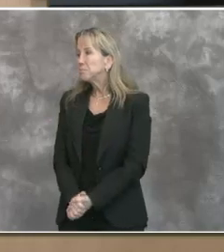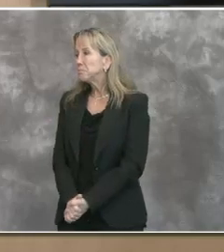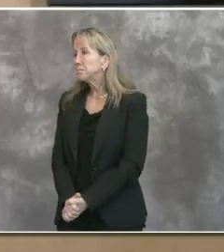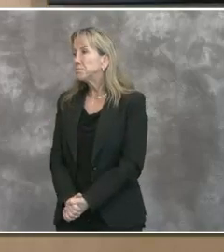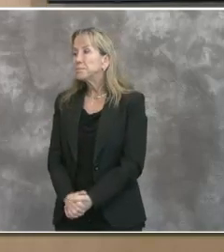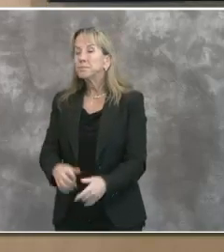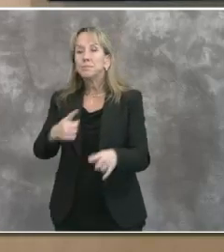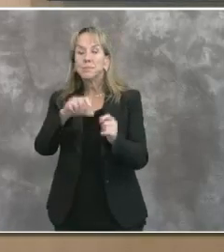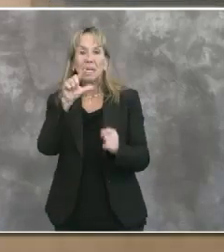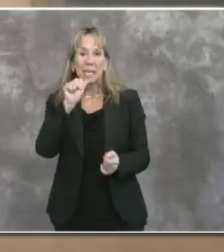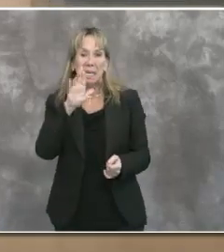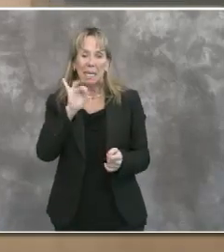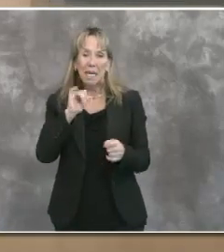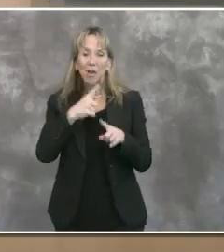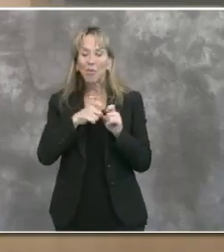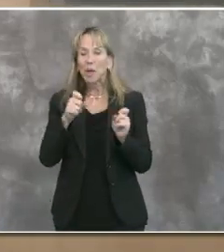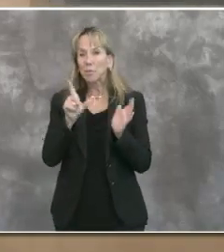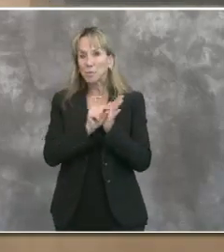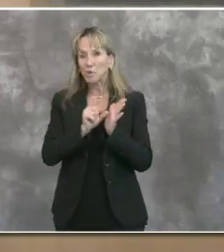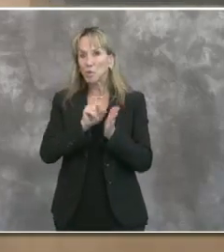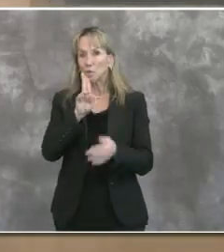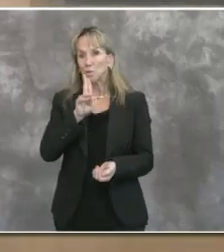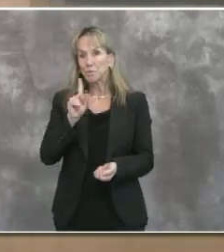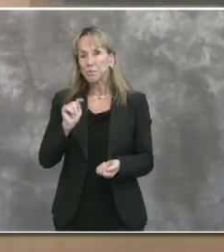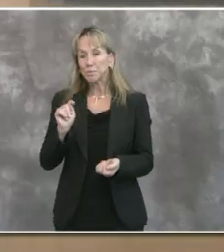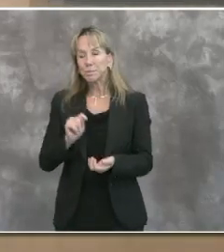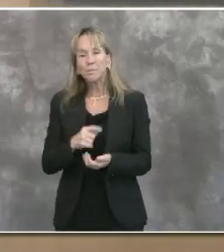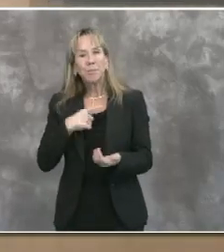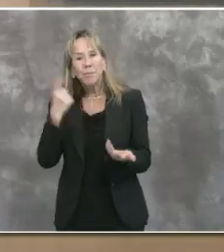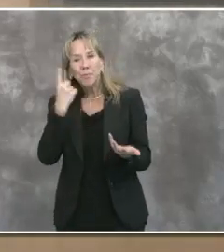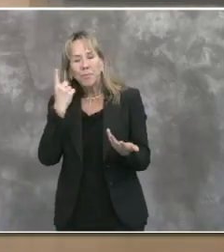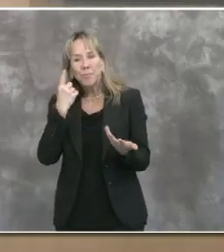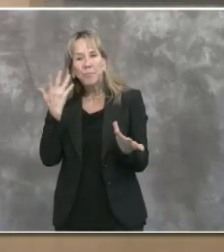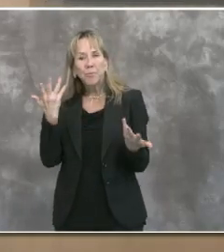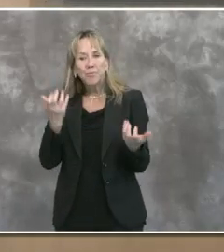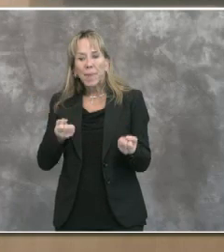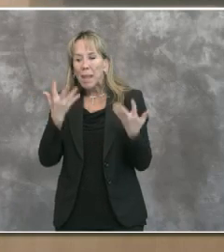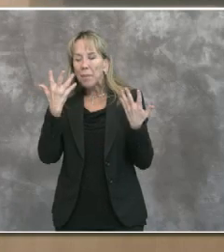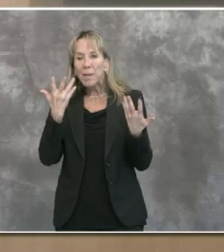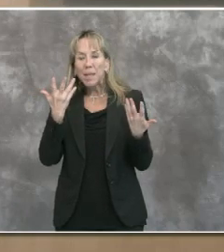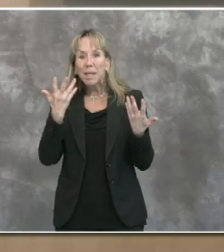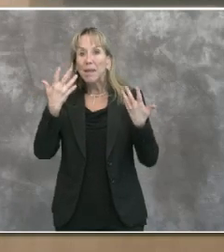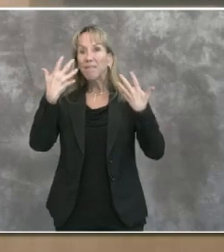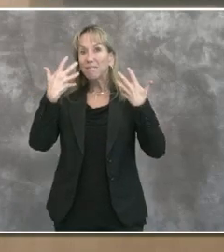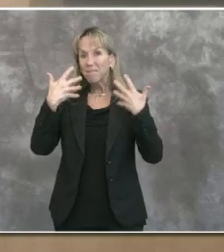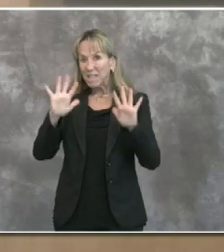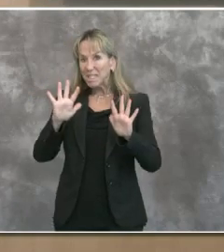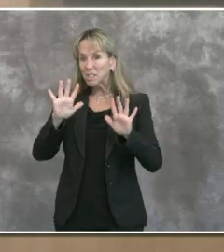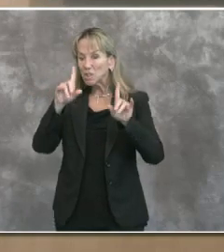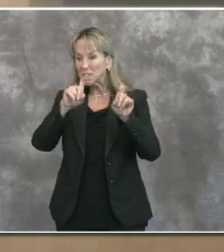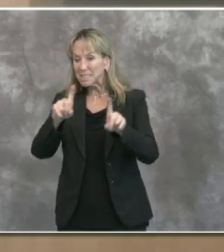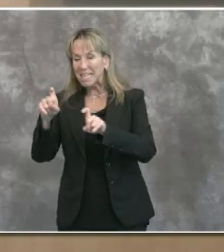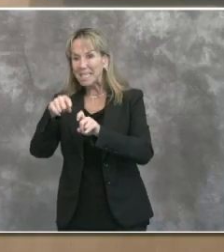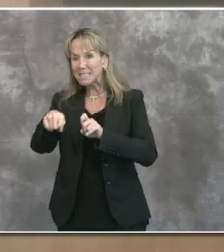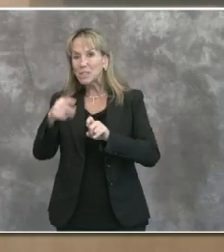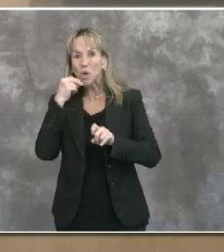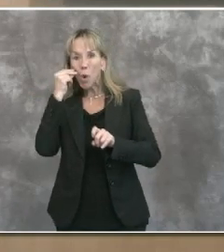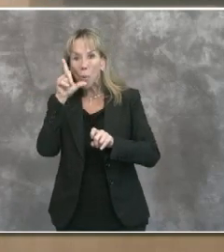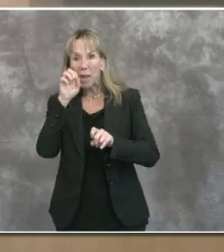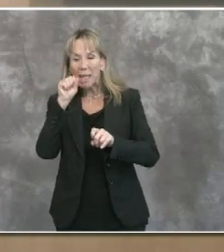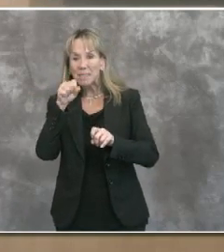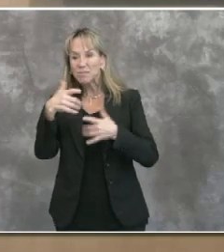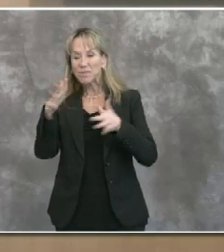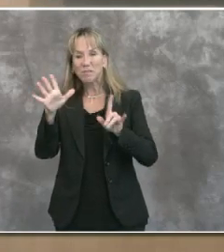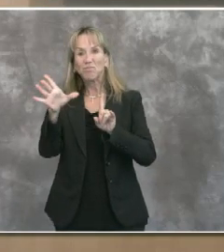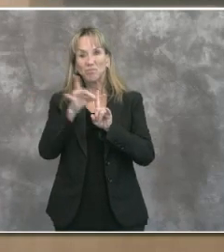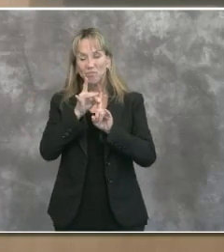question is from Gary Worth with the UT. Is there an update on how many homeless people have tested positive?